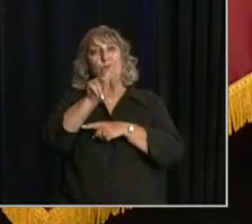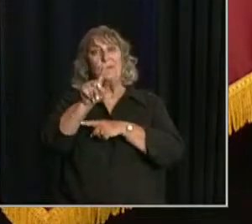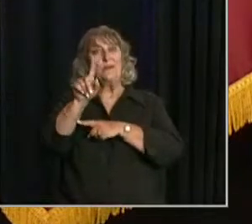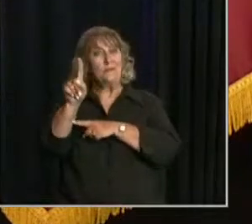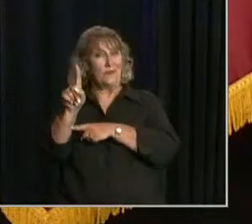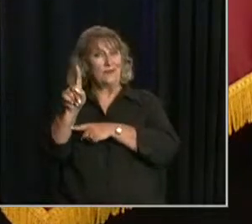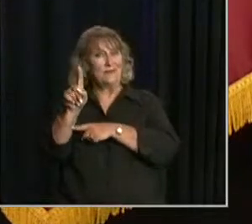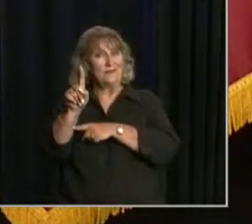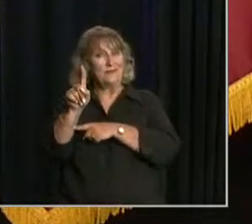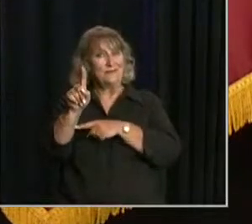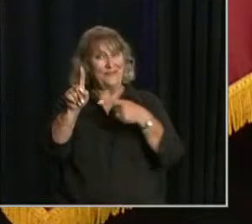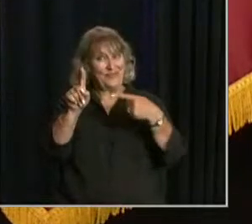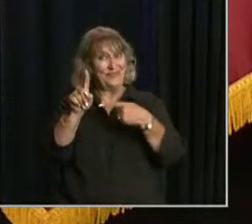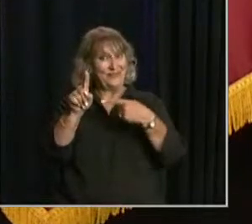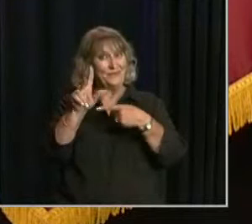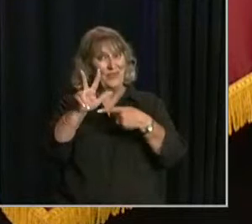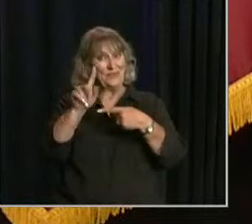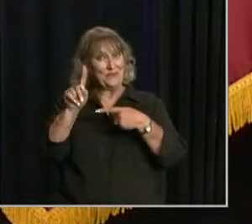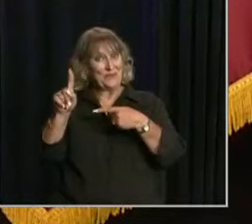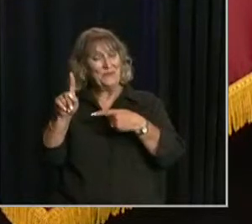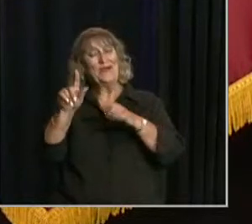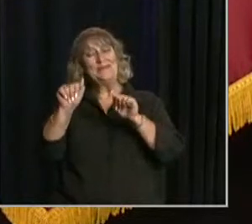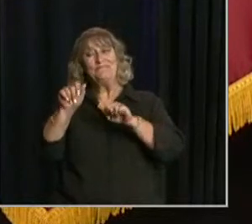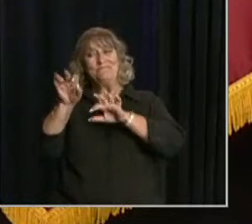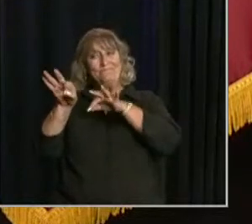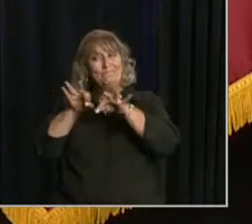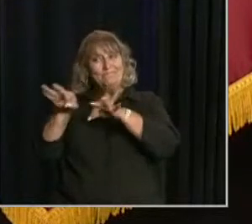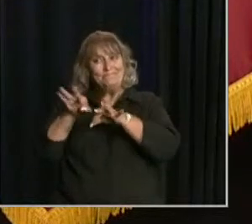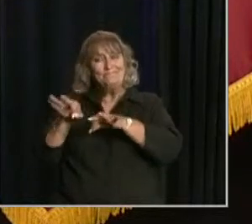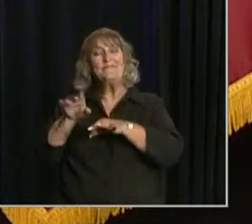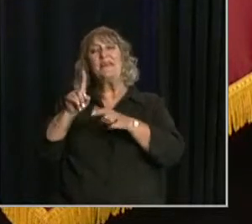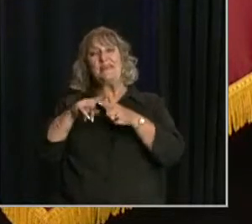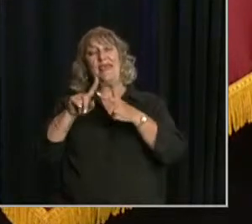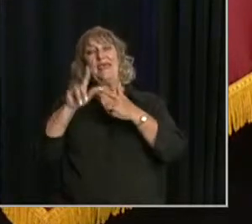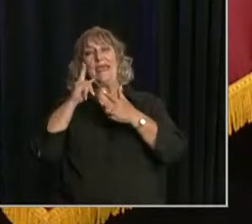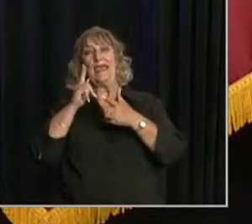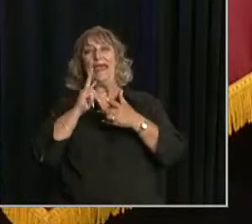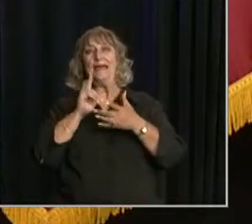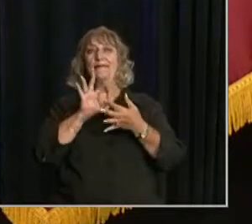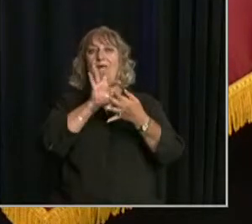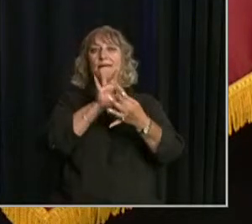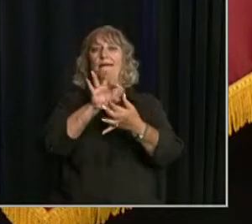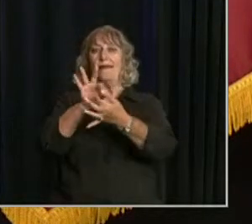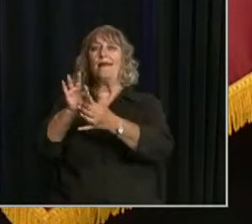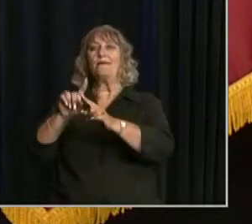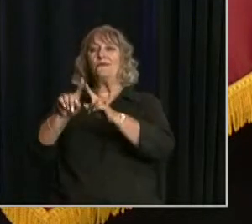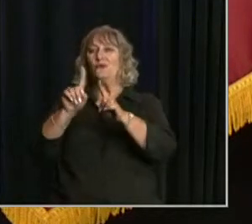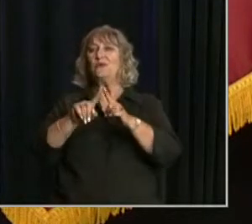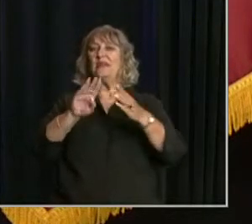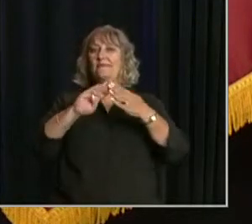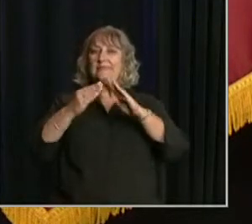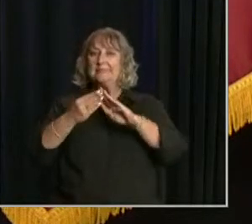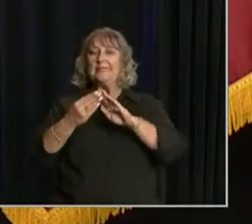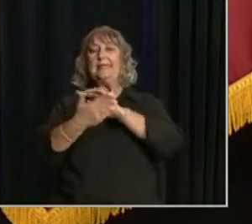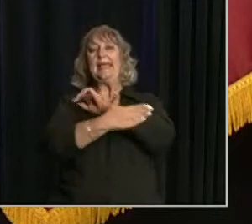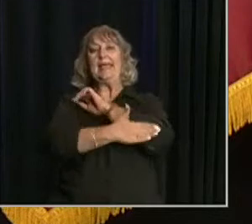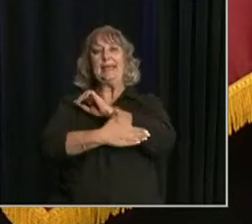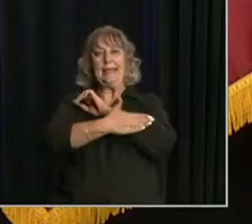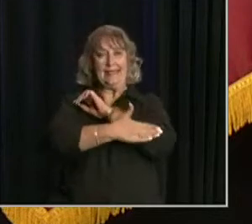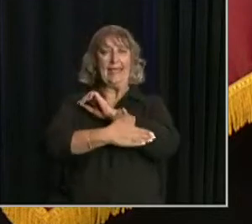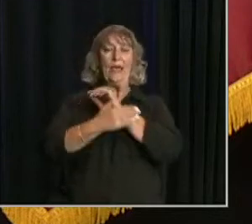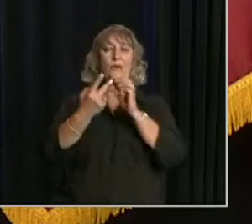and help is available for all those types of assistance that the city and the county have put together in our training program or